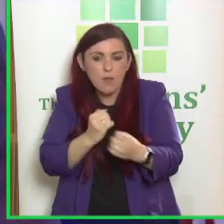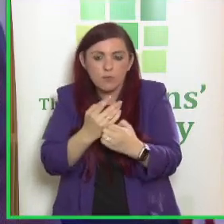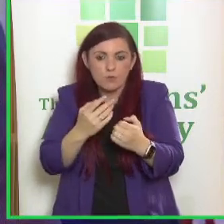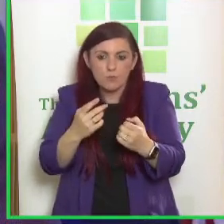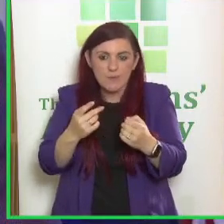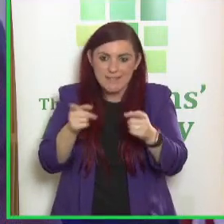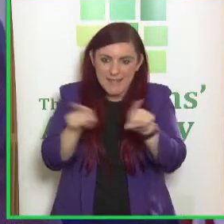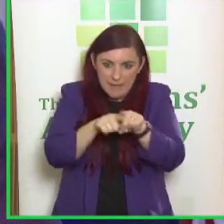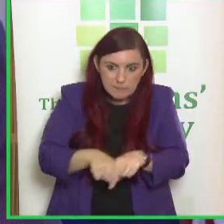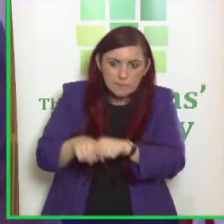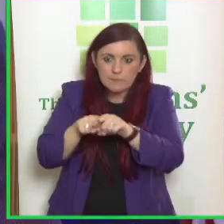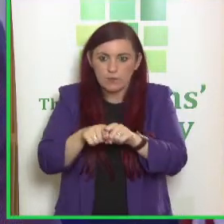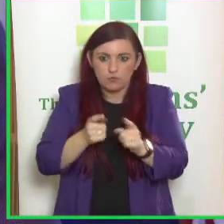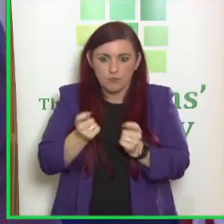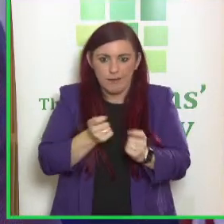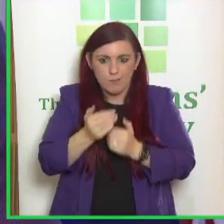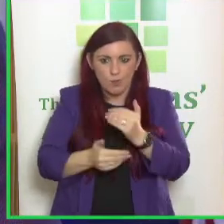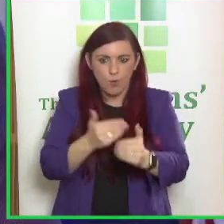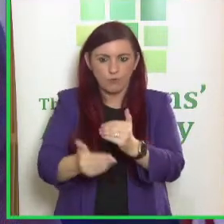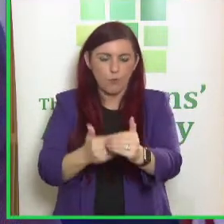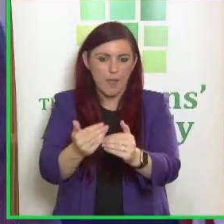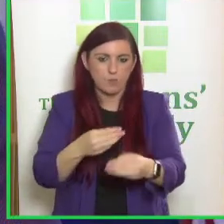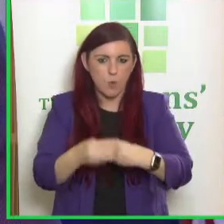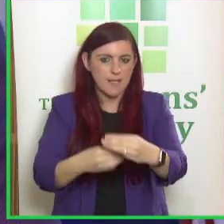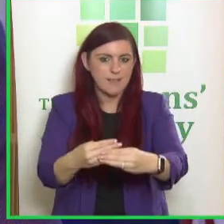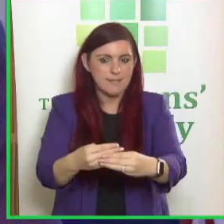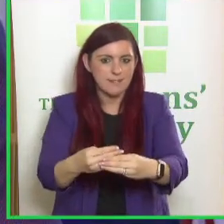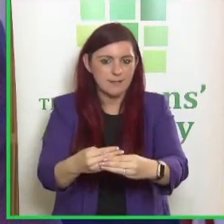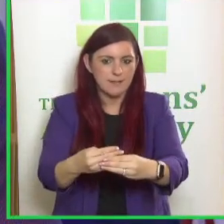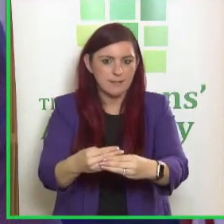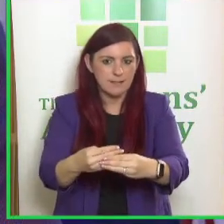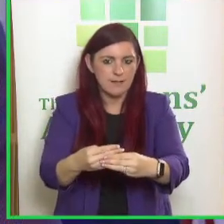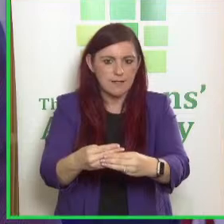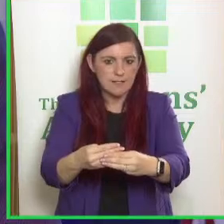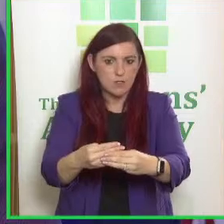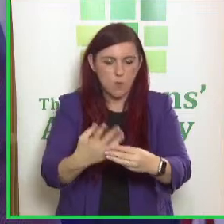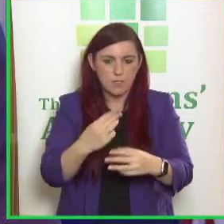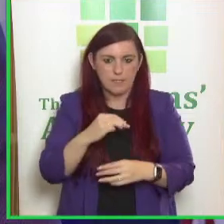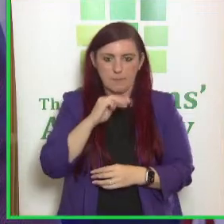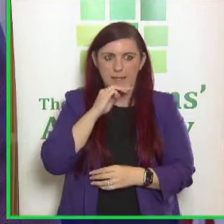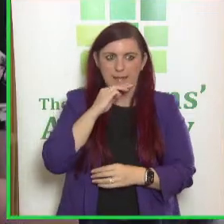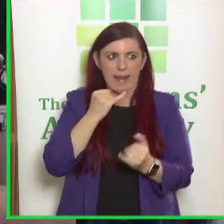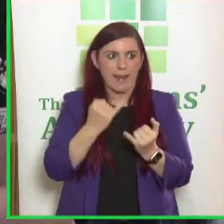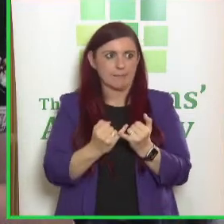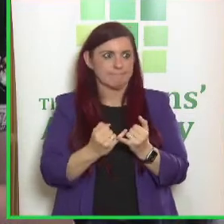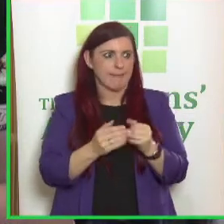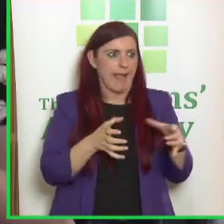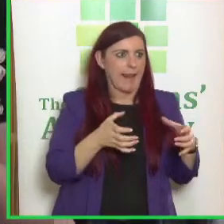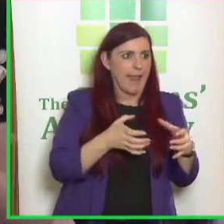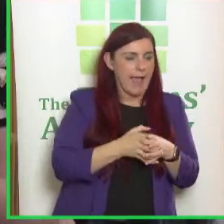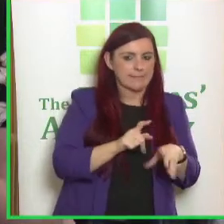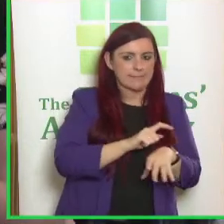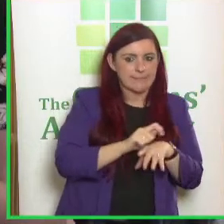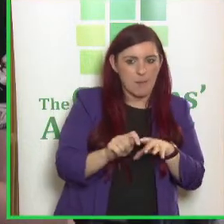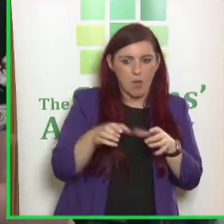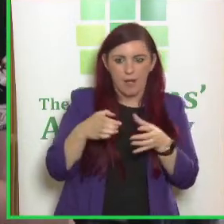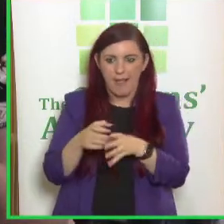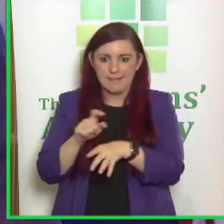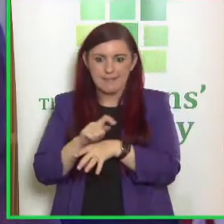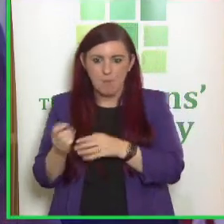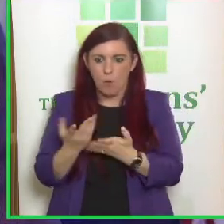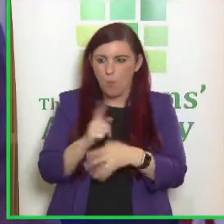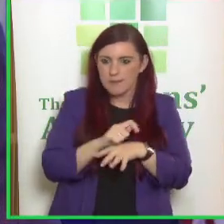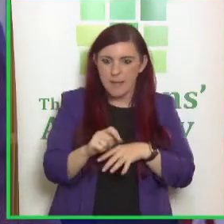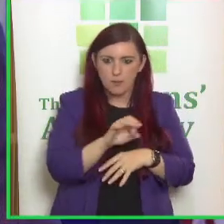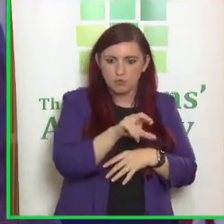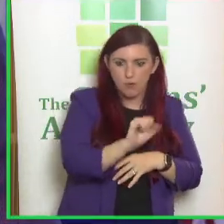through to, I suppose, the Oireachtas and the work that we carry out there, so that there doesn't end up being a class distinction, I suppose, in terms of what types of drugs are